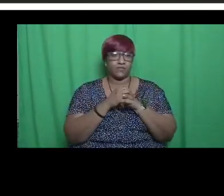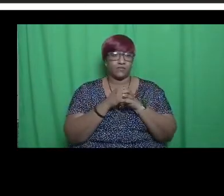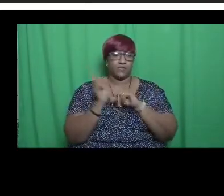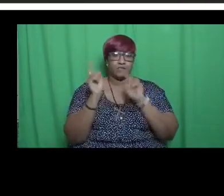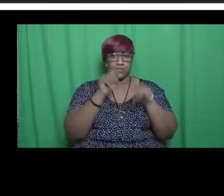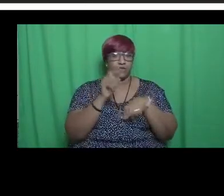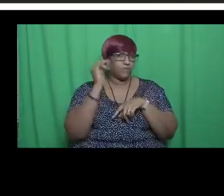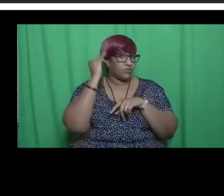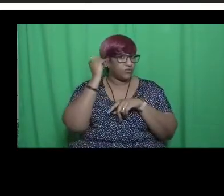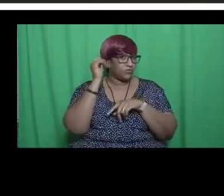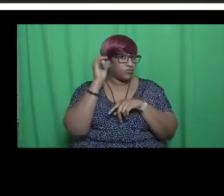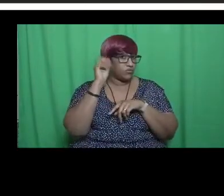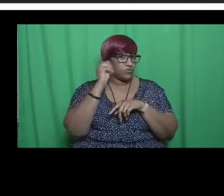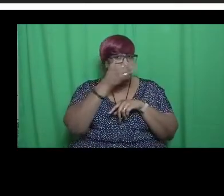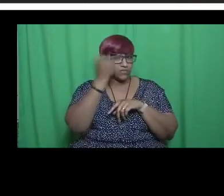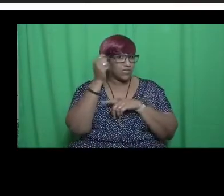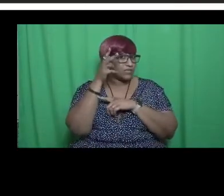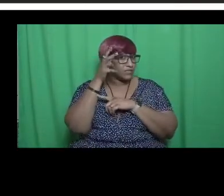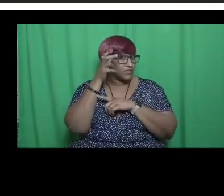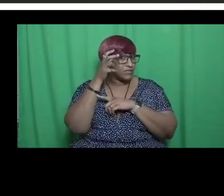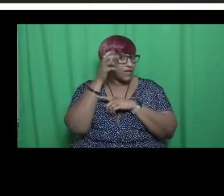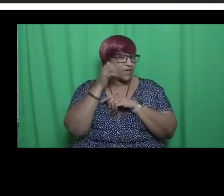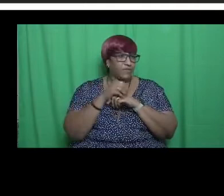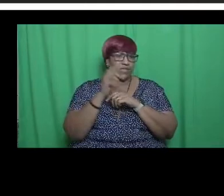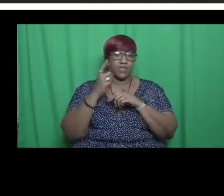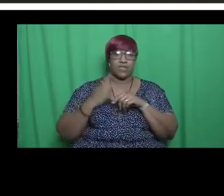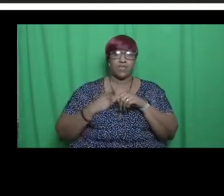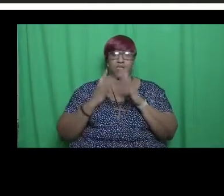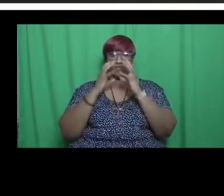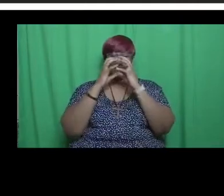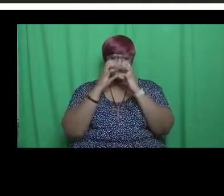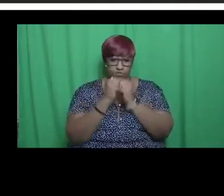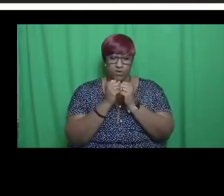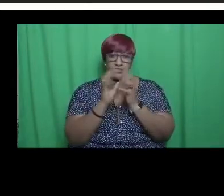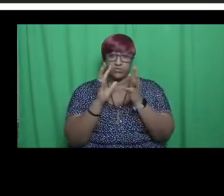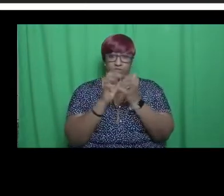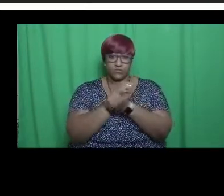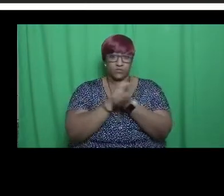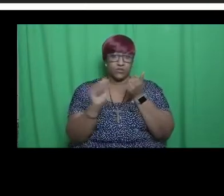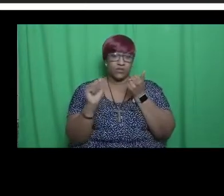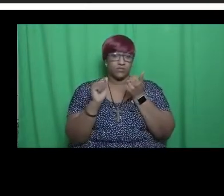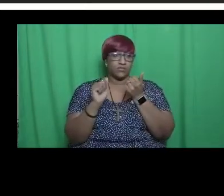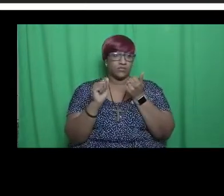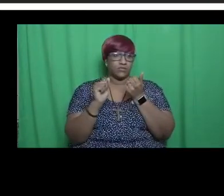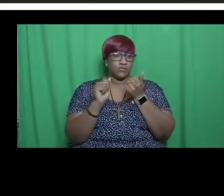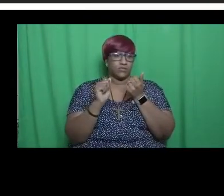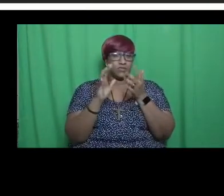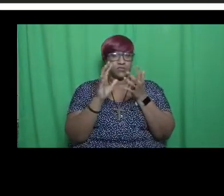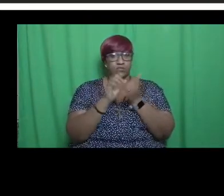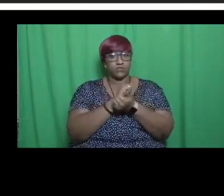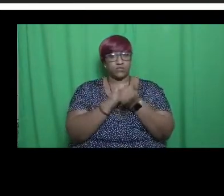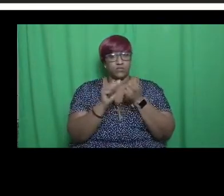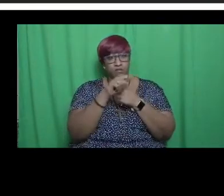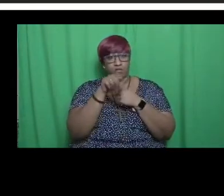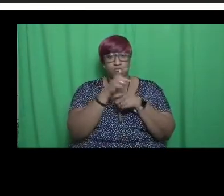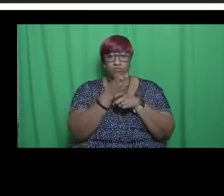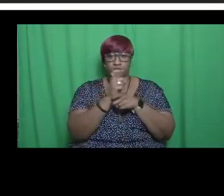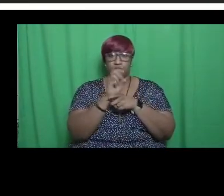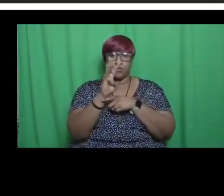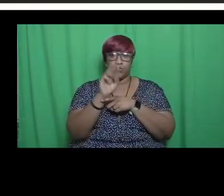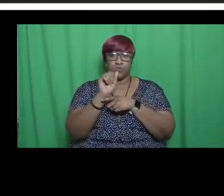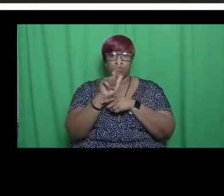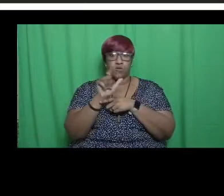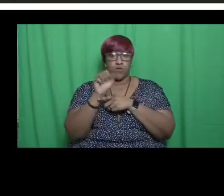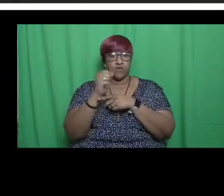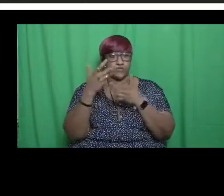to Jerusalem because Satan had crushed and crashed and dissolved and destroyed the walls that had